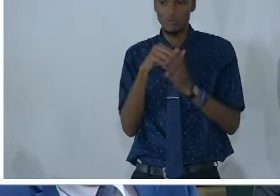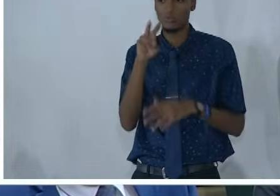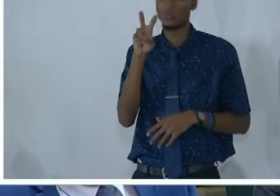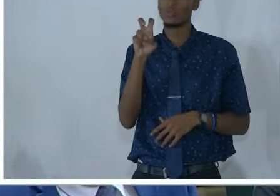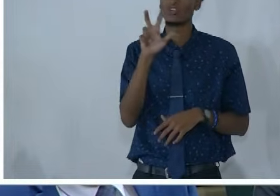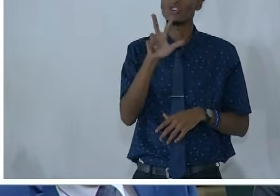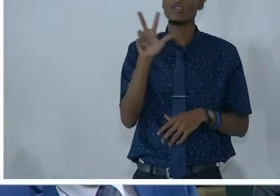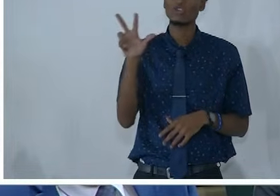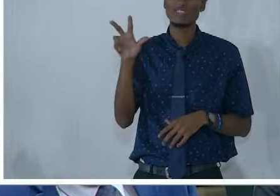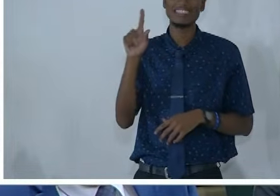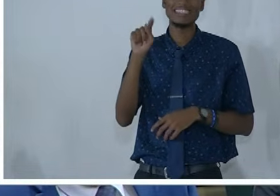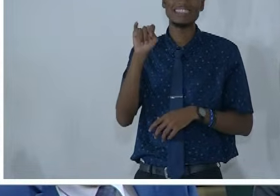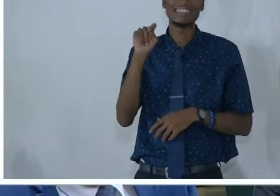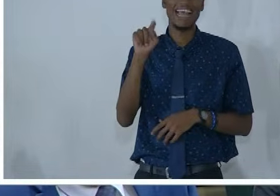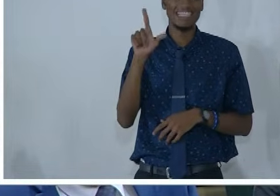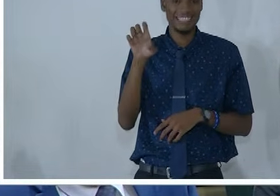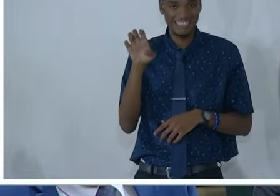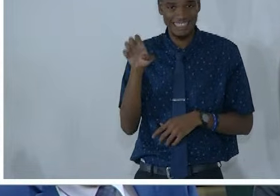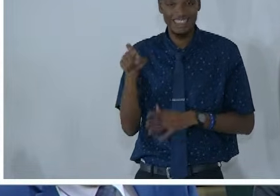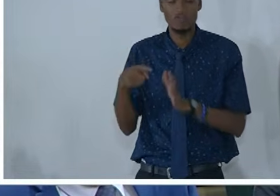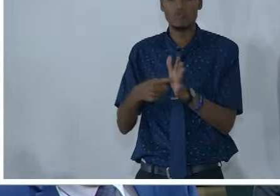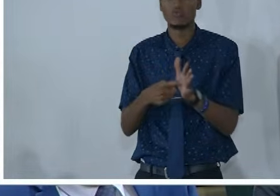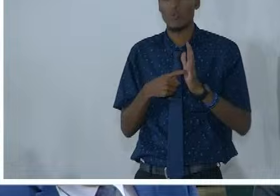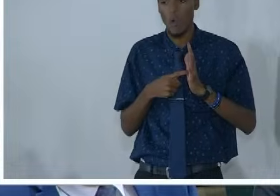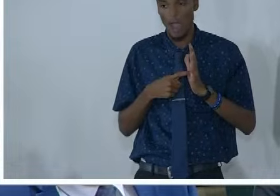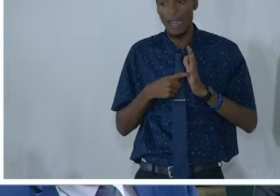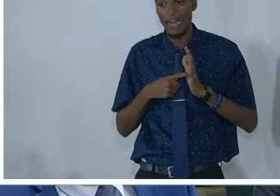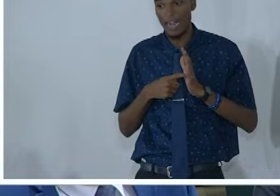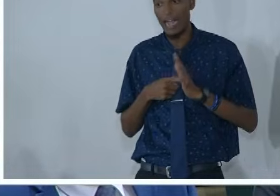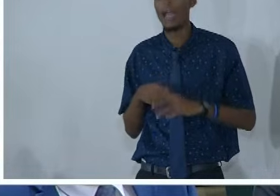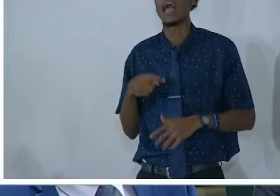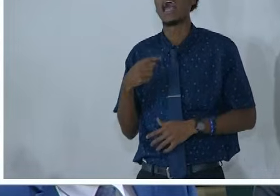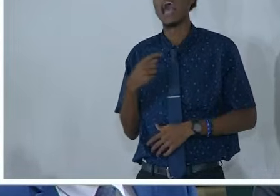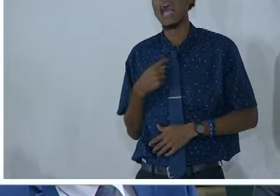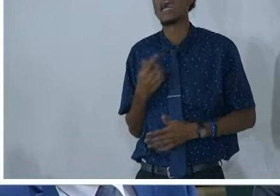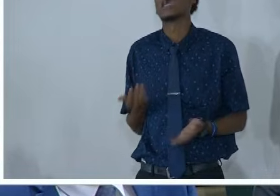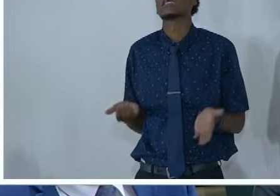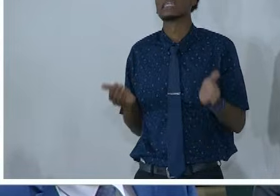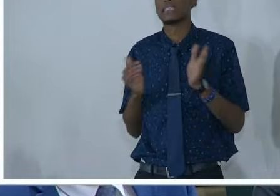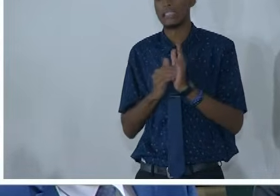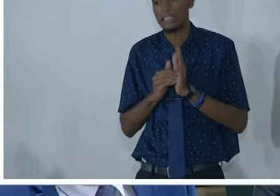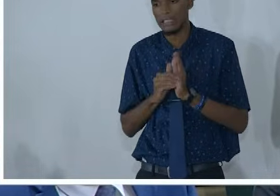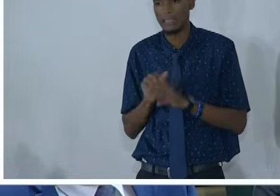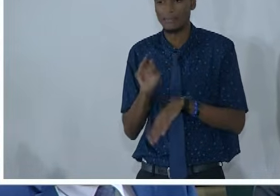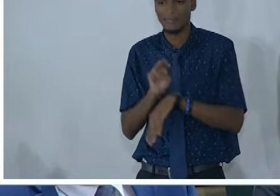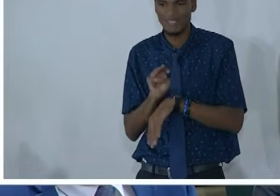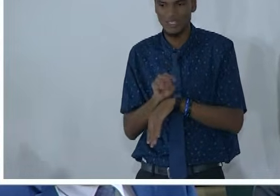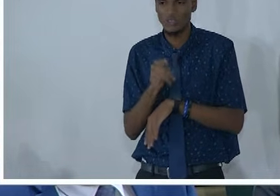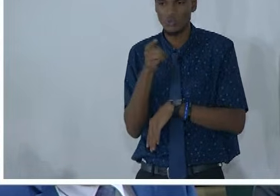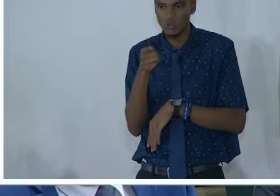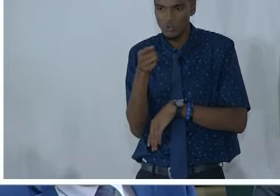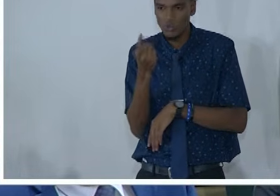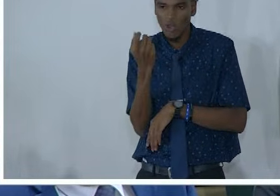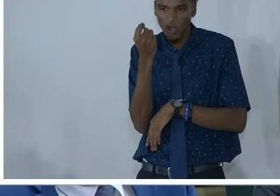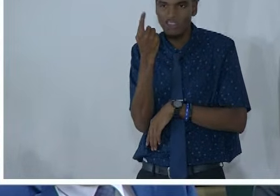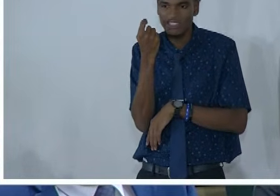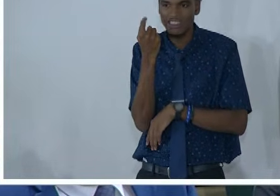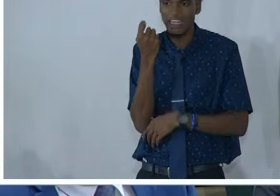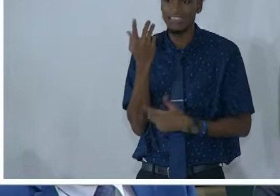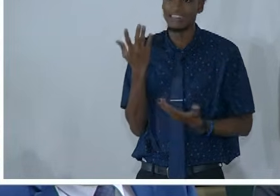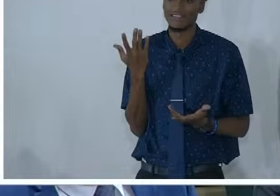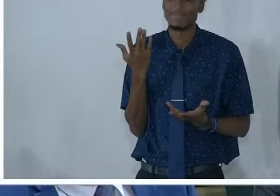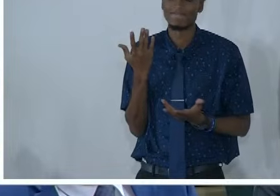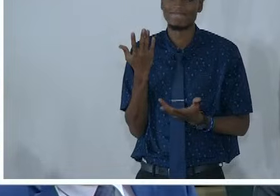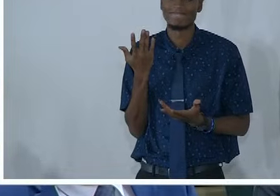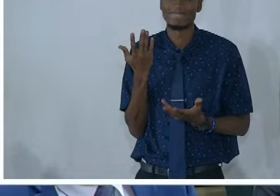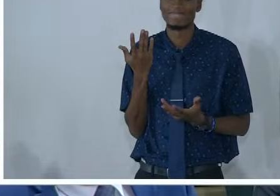1,233 titles that are required. Again, Minister, you would understand that perhaps